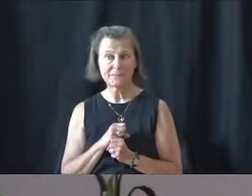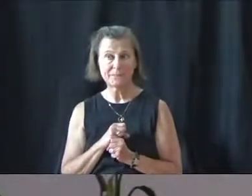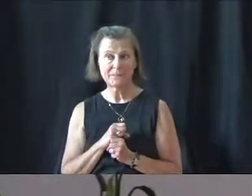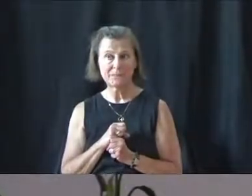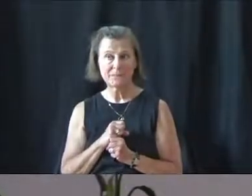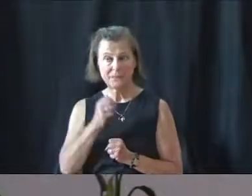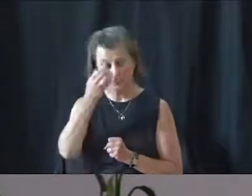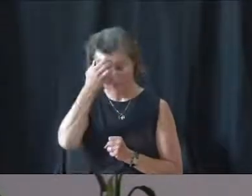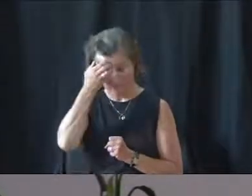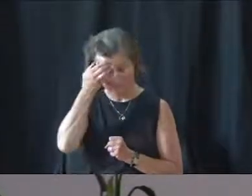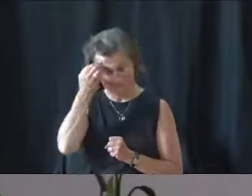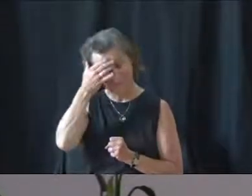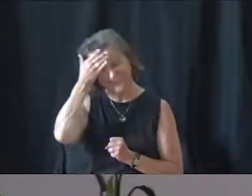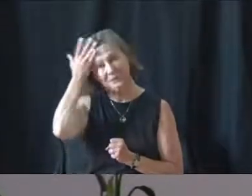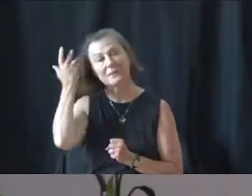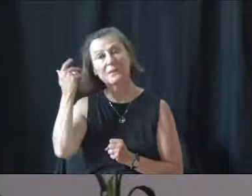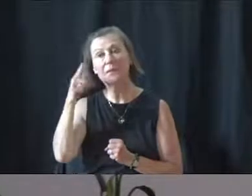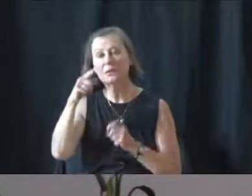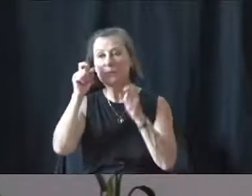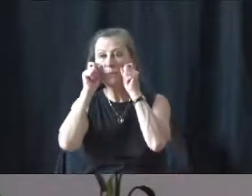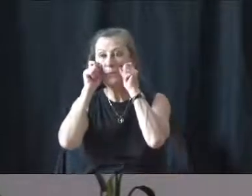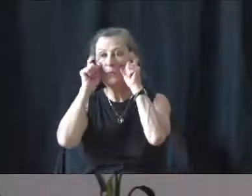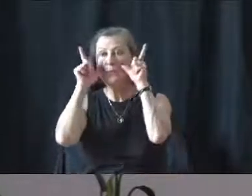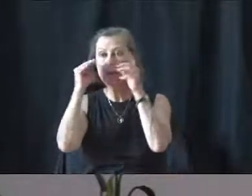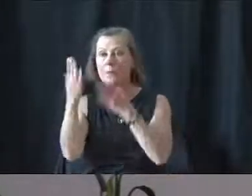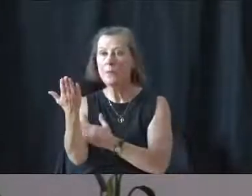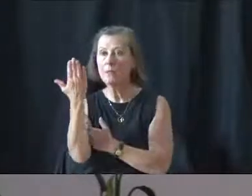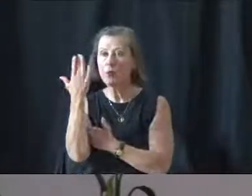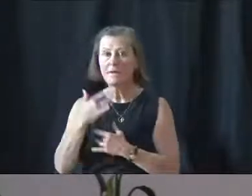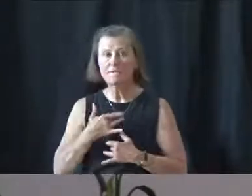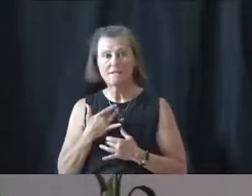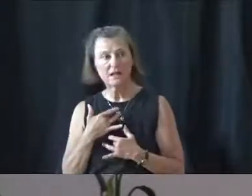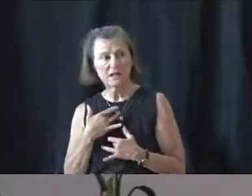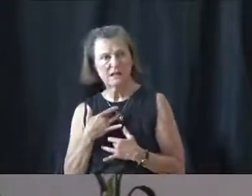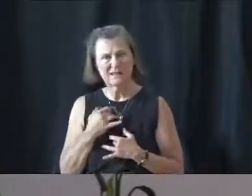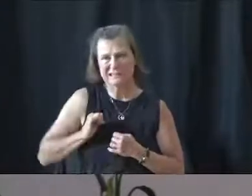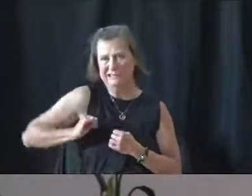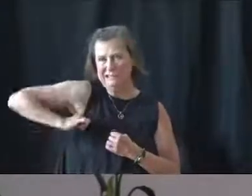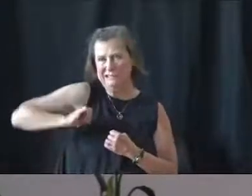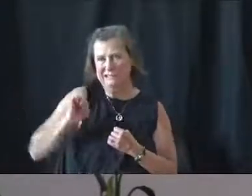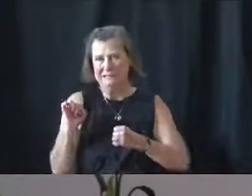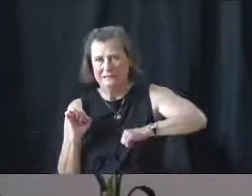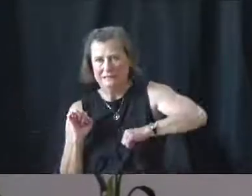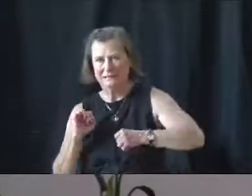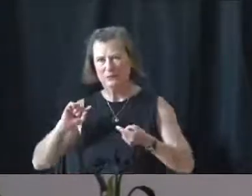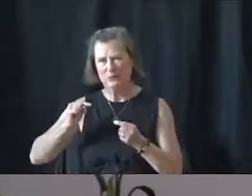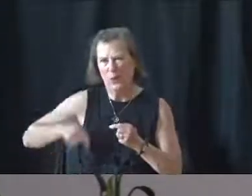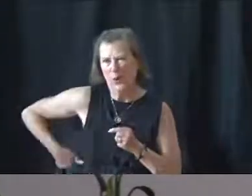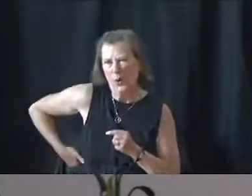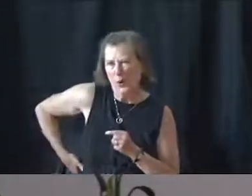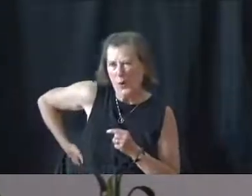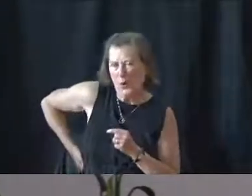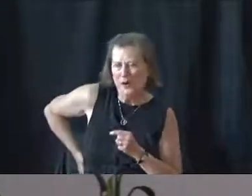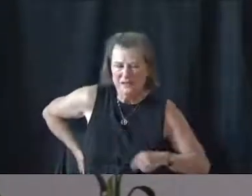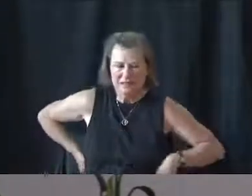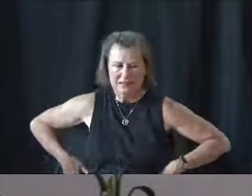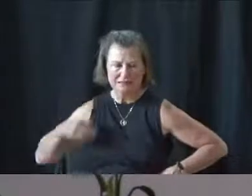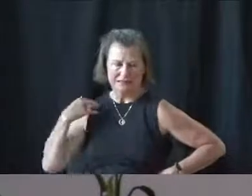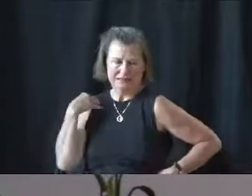So when you wake up in the morning and you're feeling a little stiff and sore, and